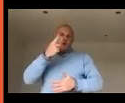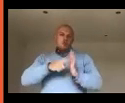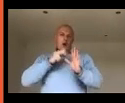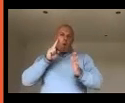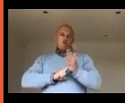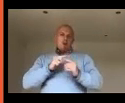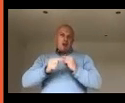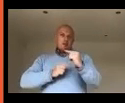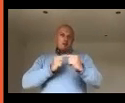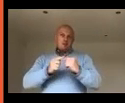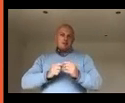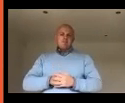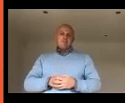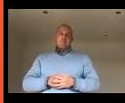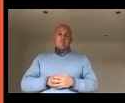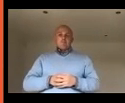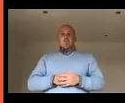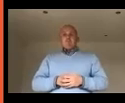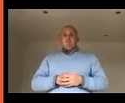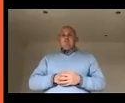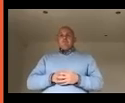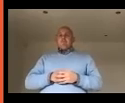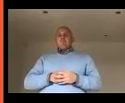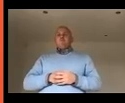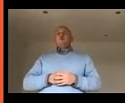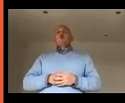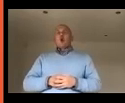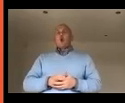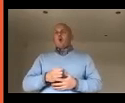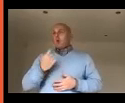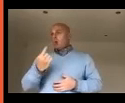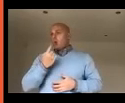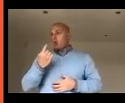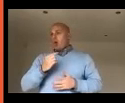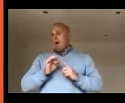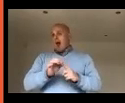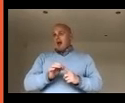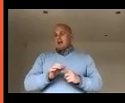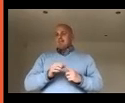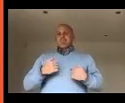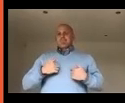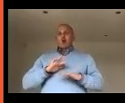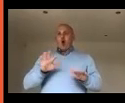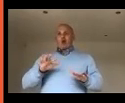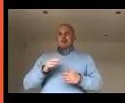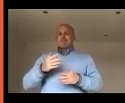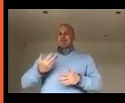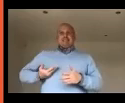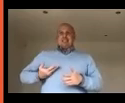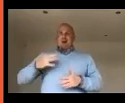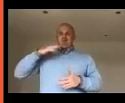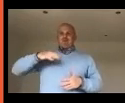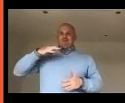So who can apply? Basically, you need to be a not-for-profit organisation. And as I've mentioned in the sort of the